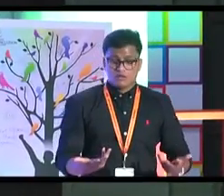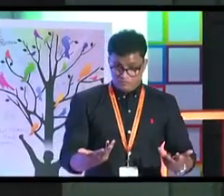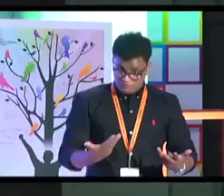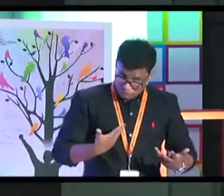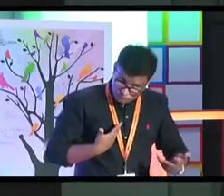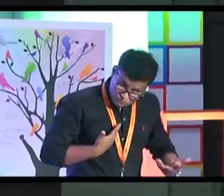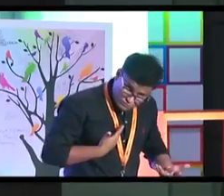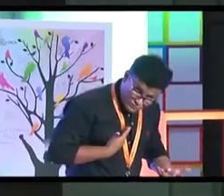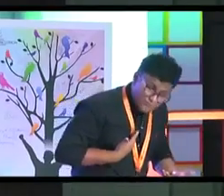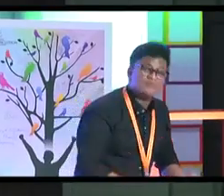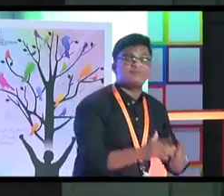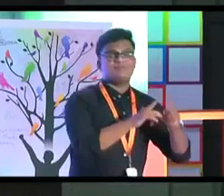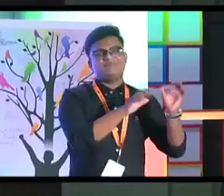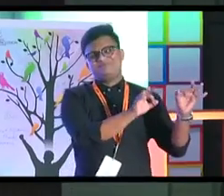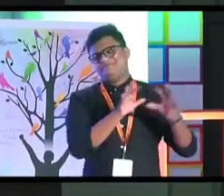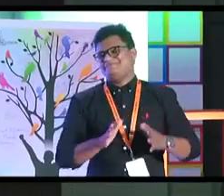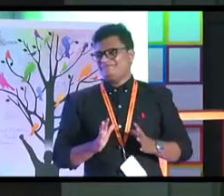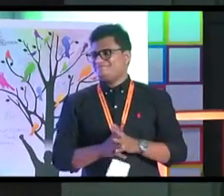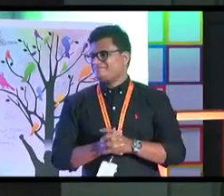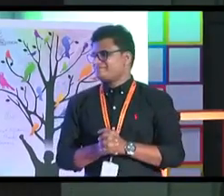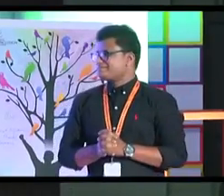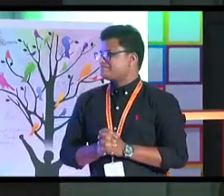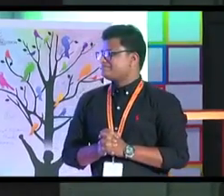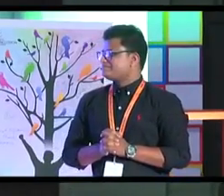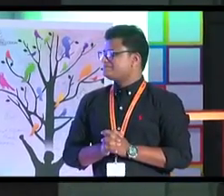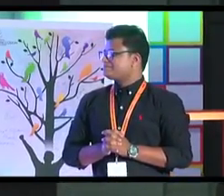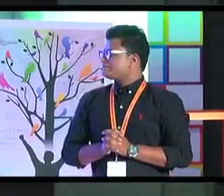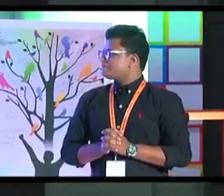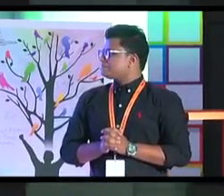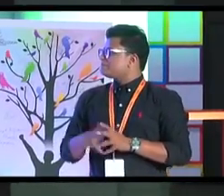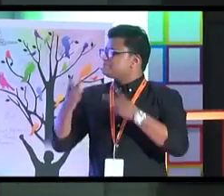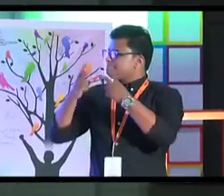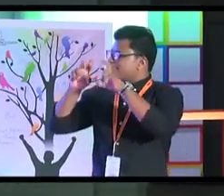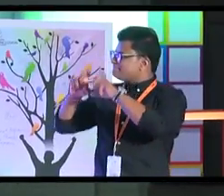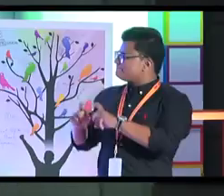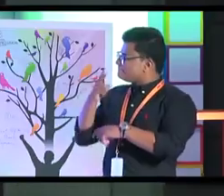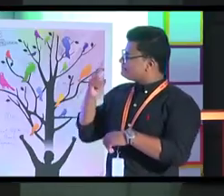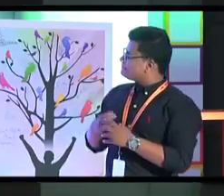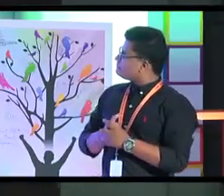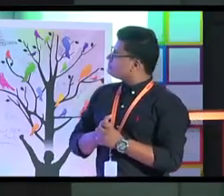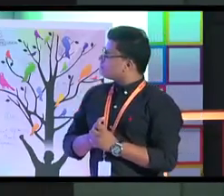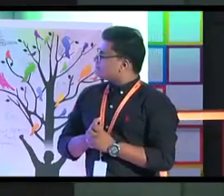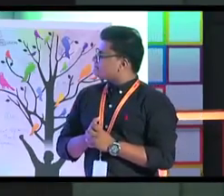go and harness further. In the agenda, in our